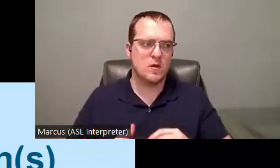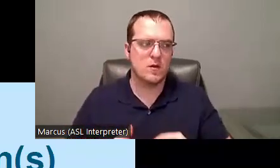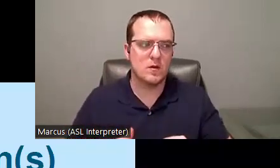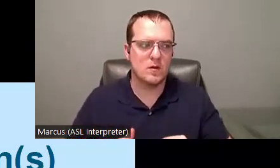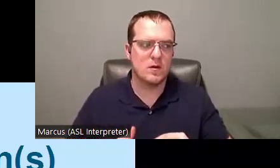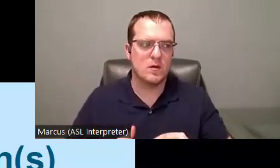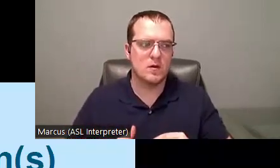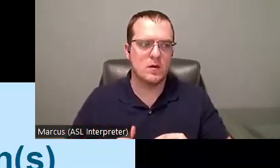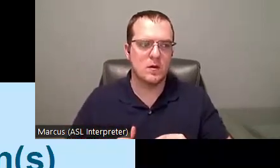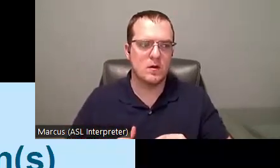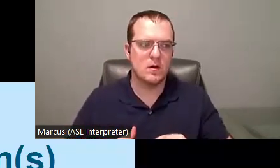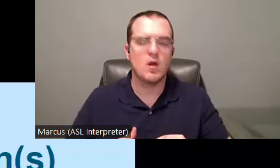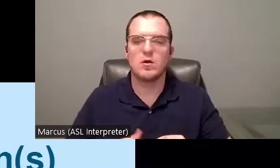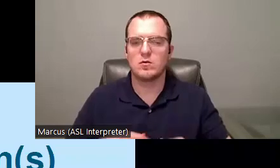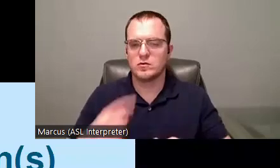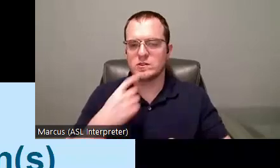Answer is yes, she said in the chat.